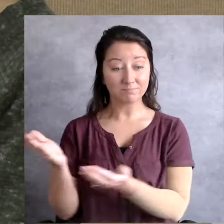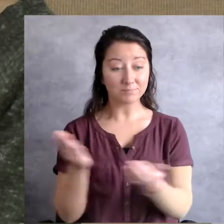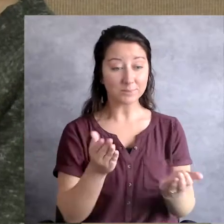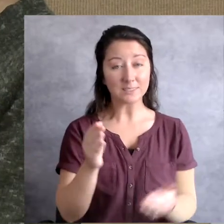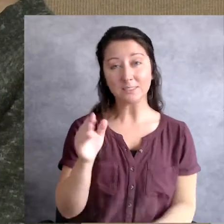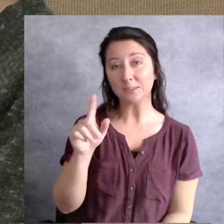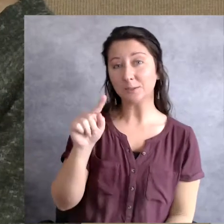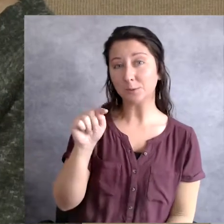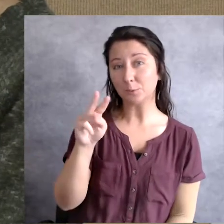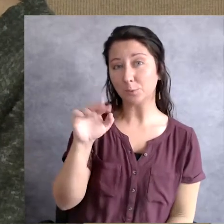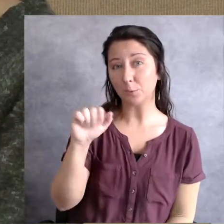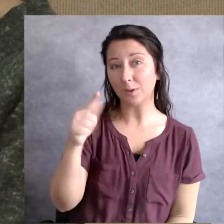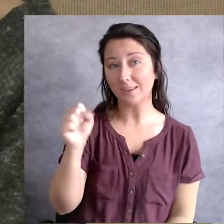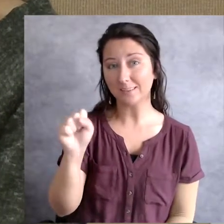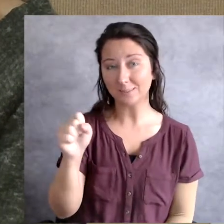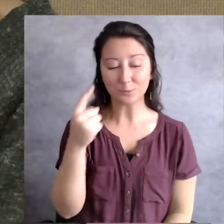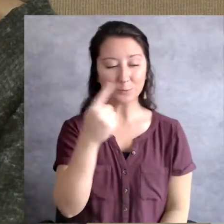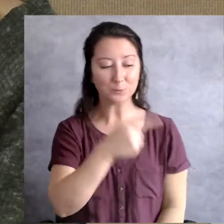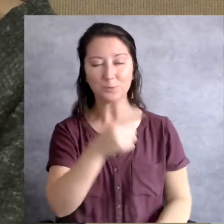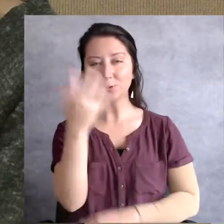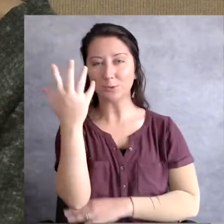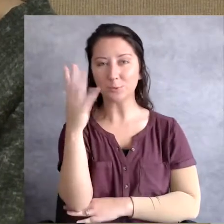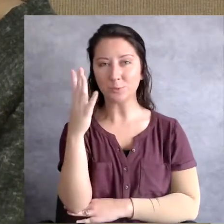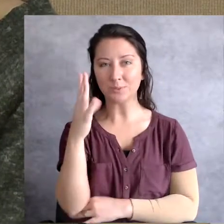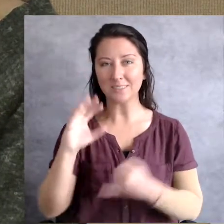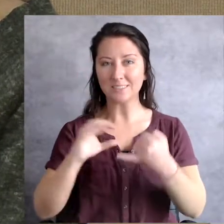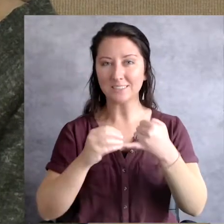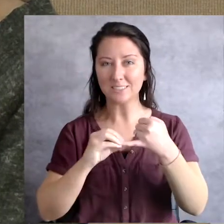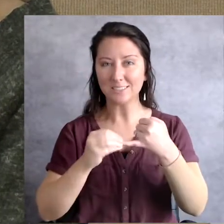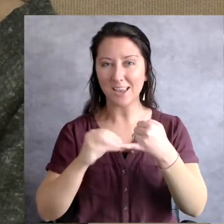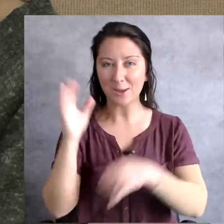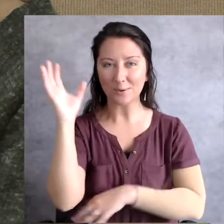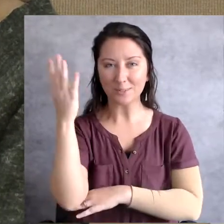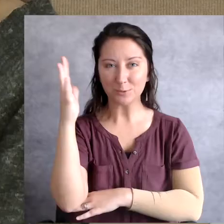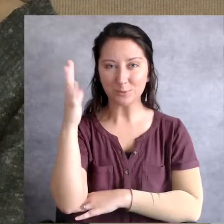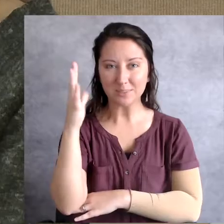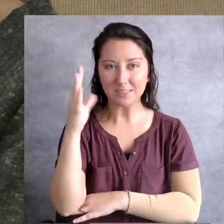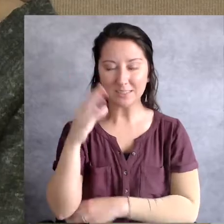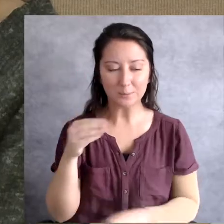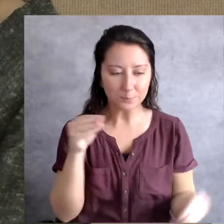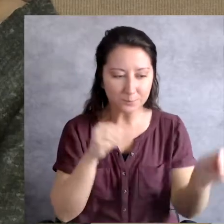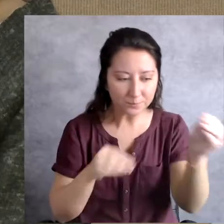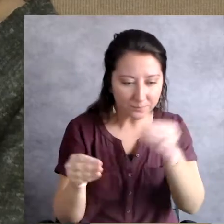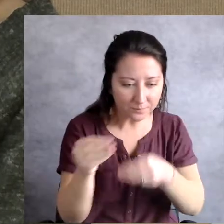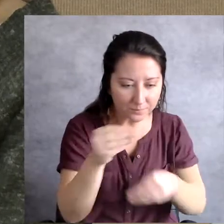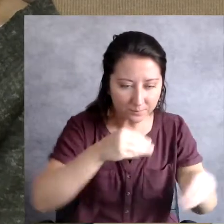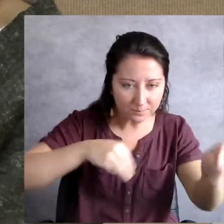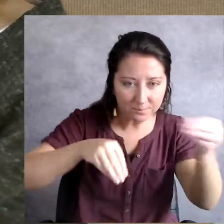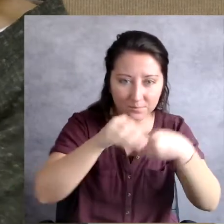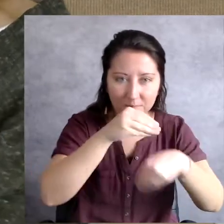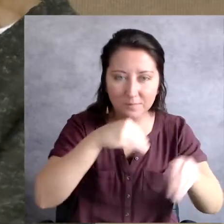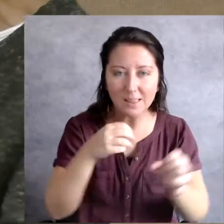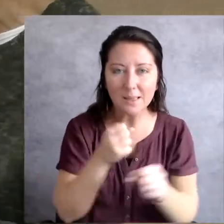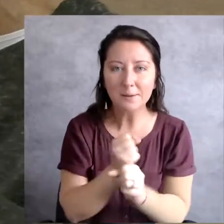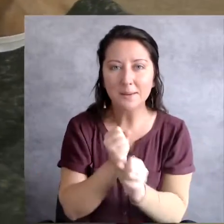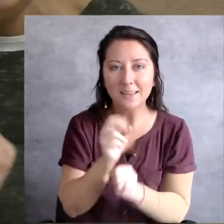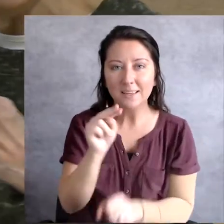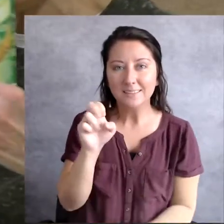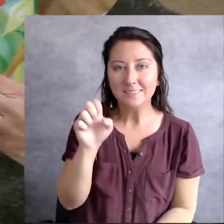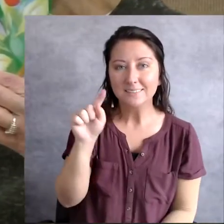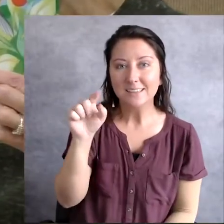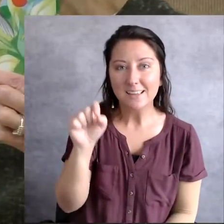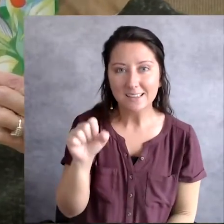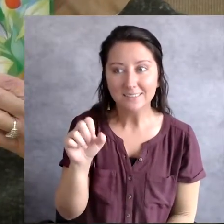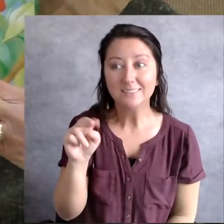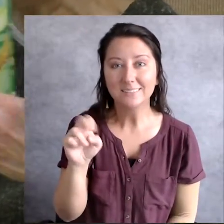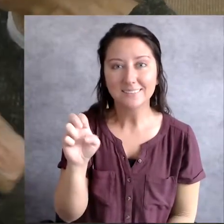She's carrying twigs to the cherry tree. She weaves the twigs around and around and around to make a